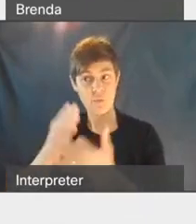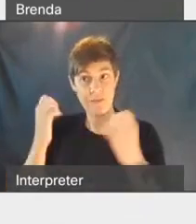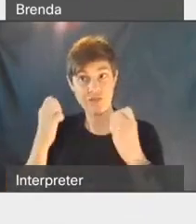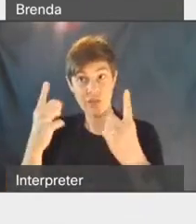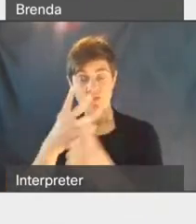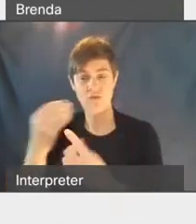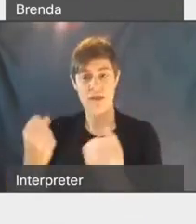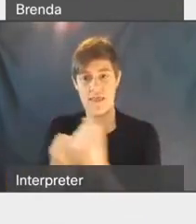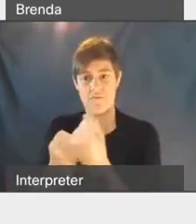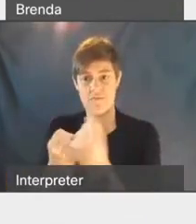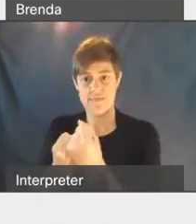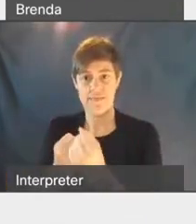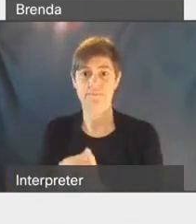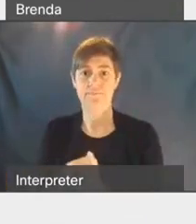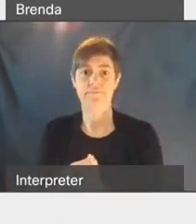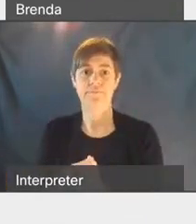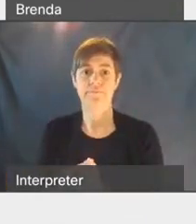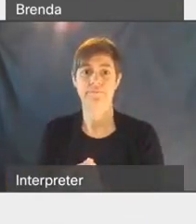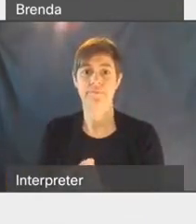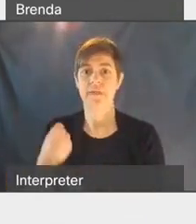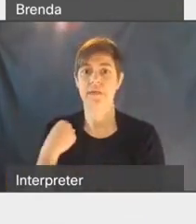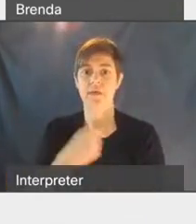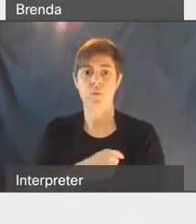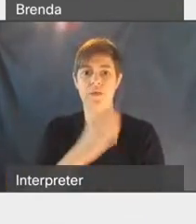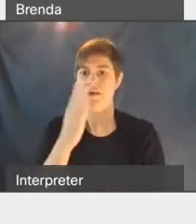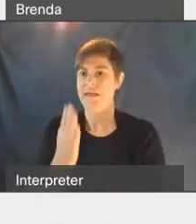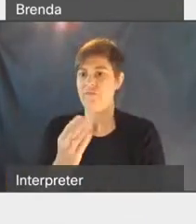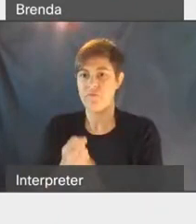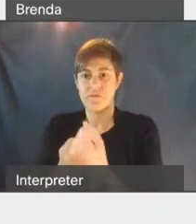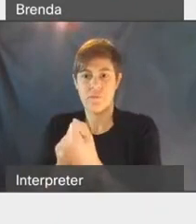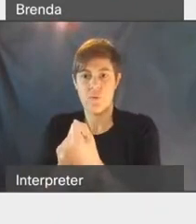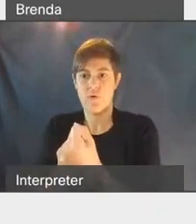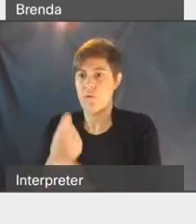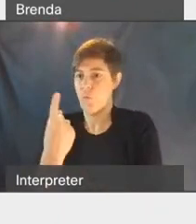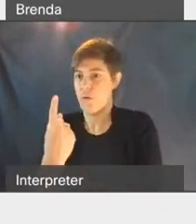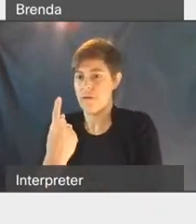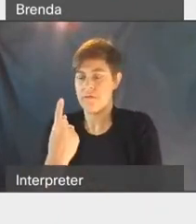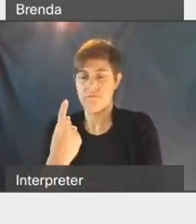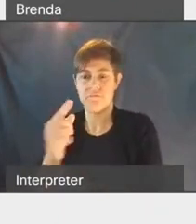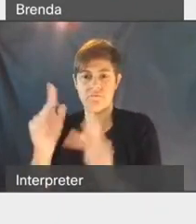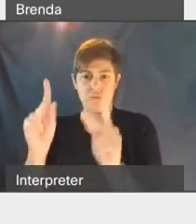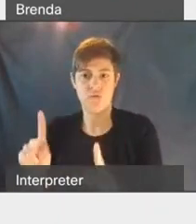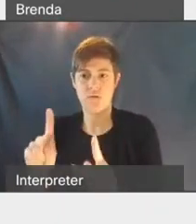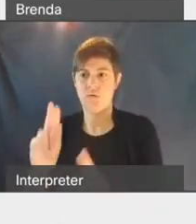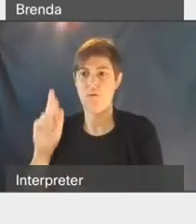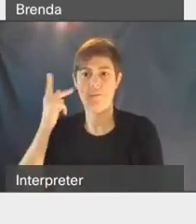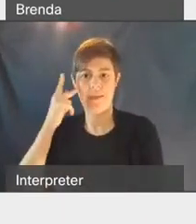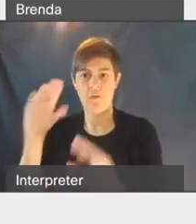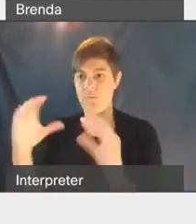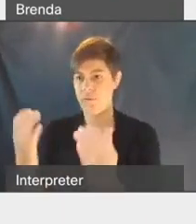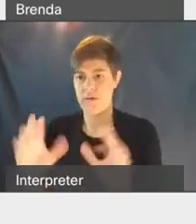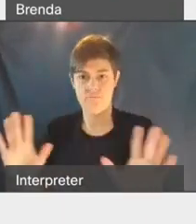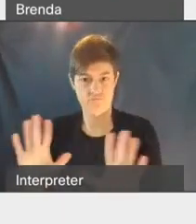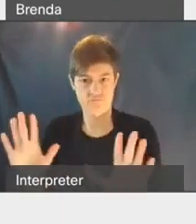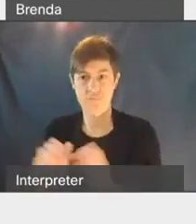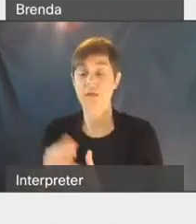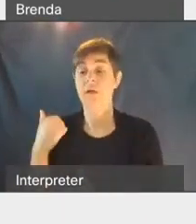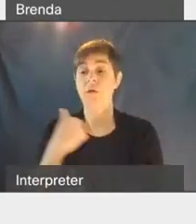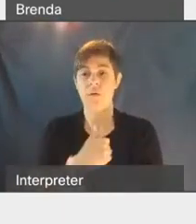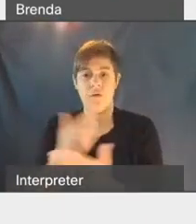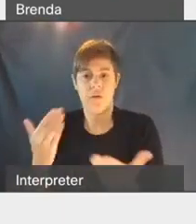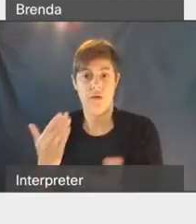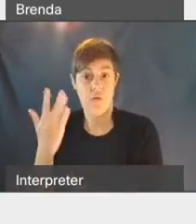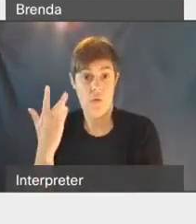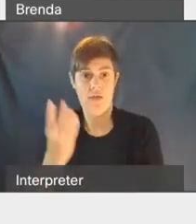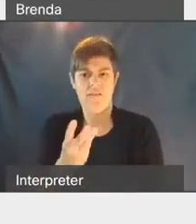advocacy. The League never endorses candidates or political parties. We are here today because